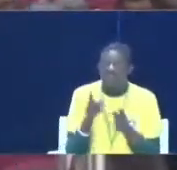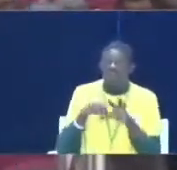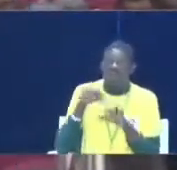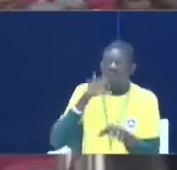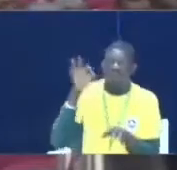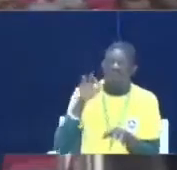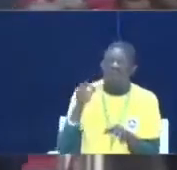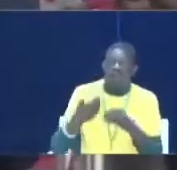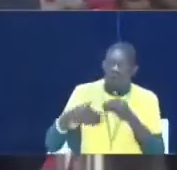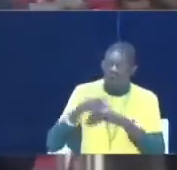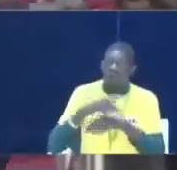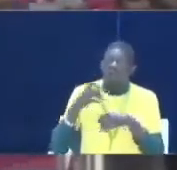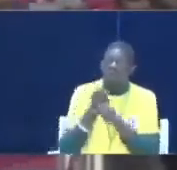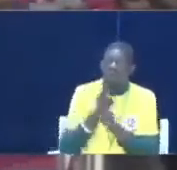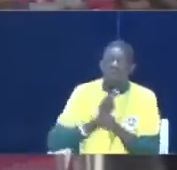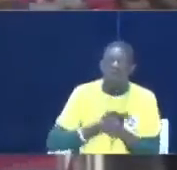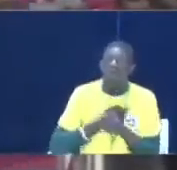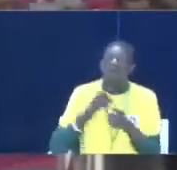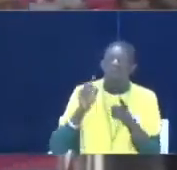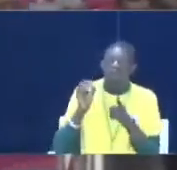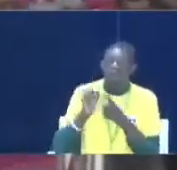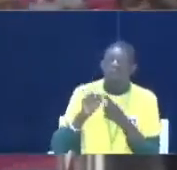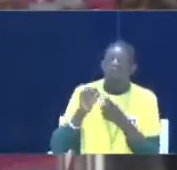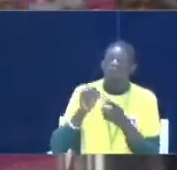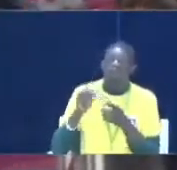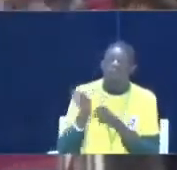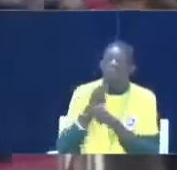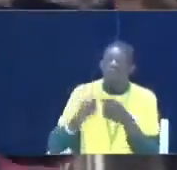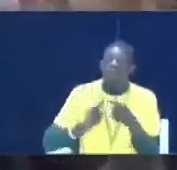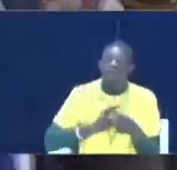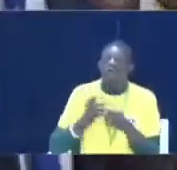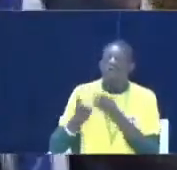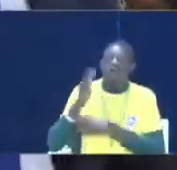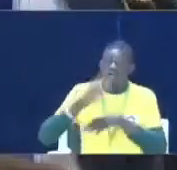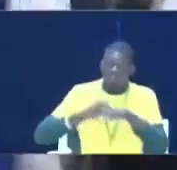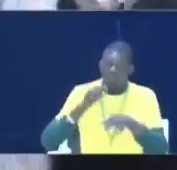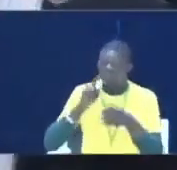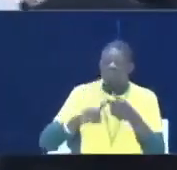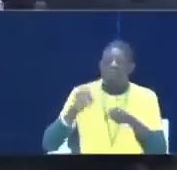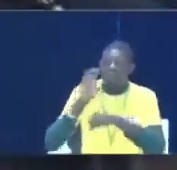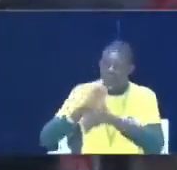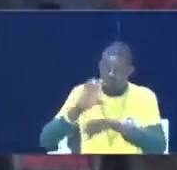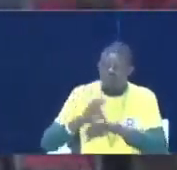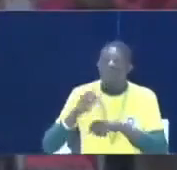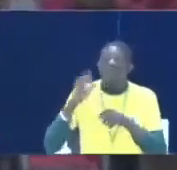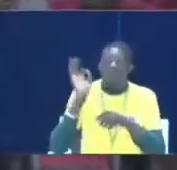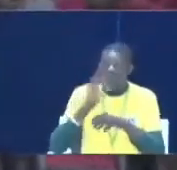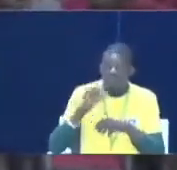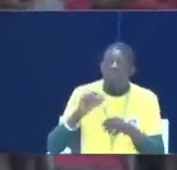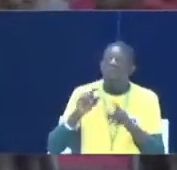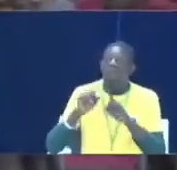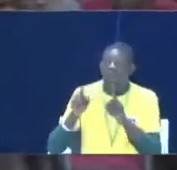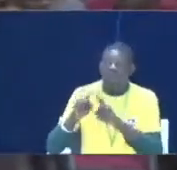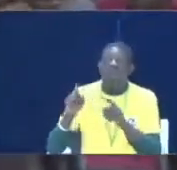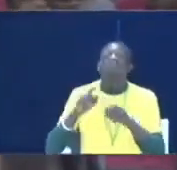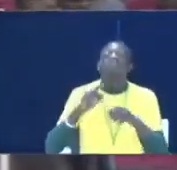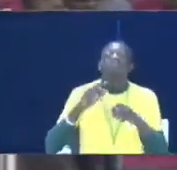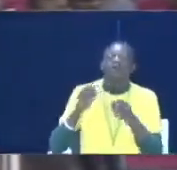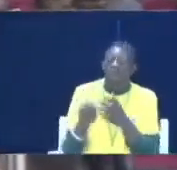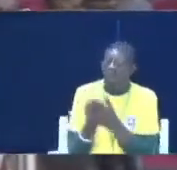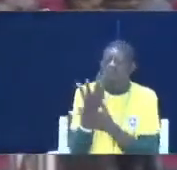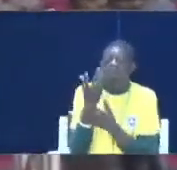spiritual covering. Many of us are too quick to take off. God has called you into ministry. God has called you into different spheres of